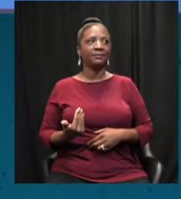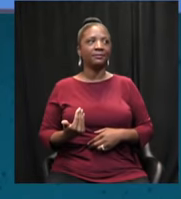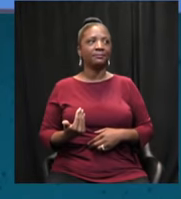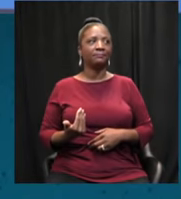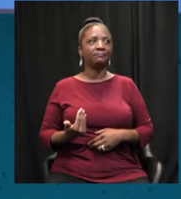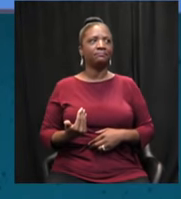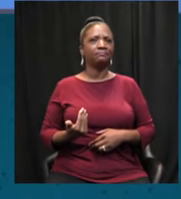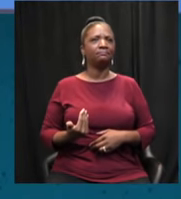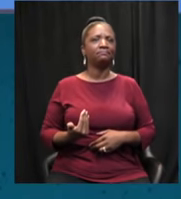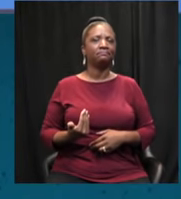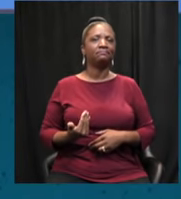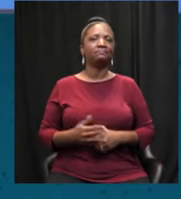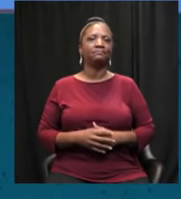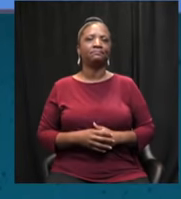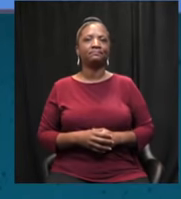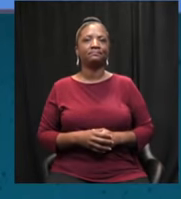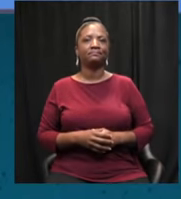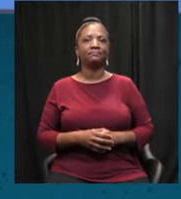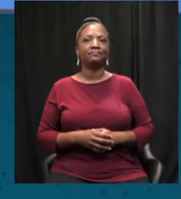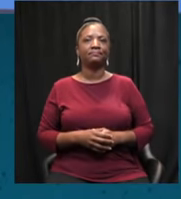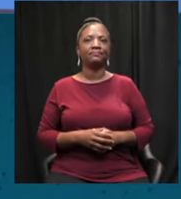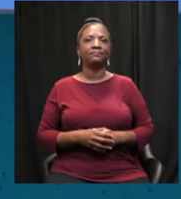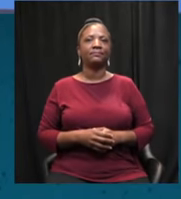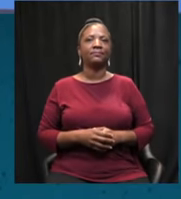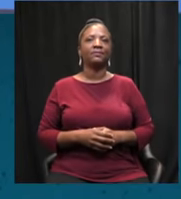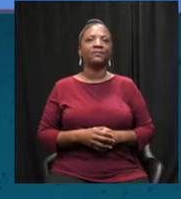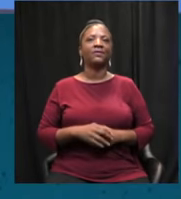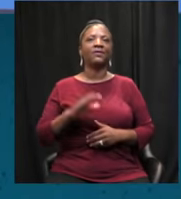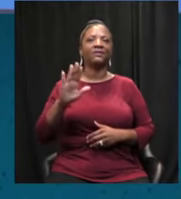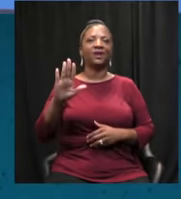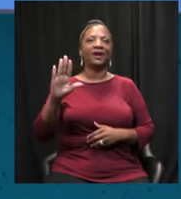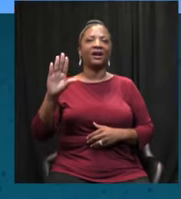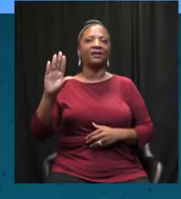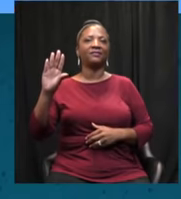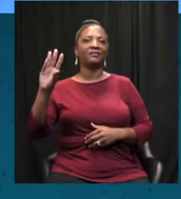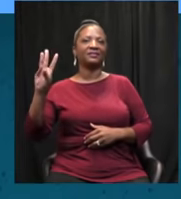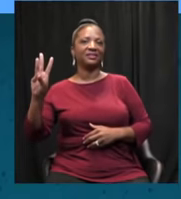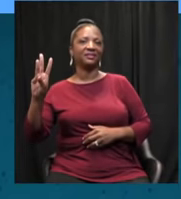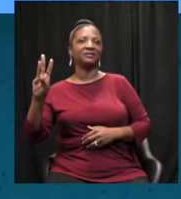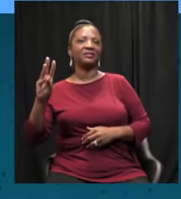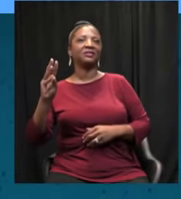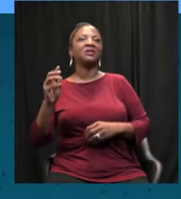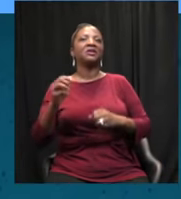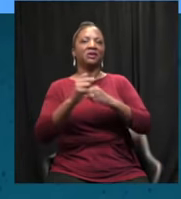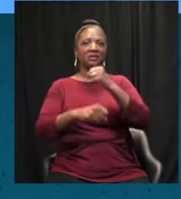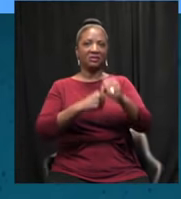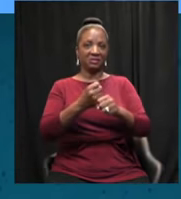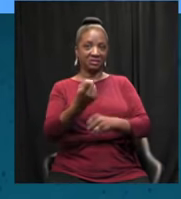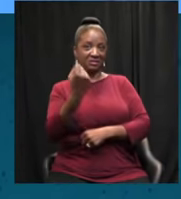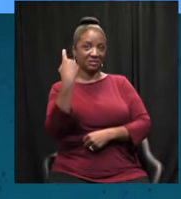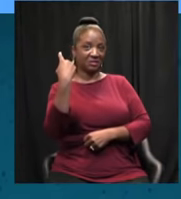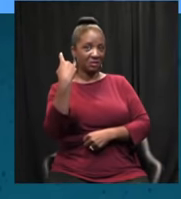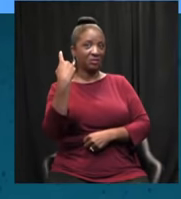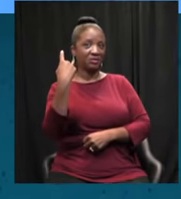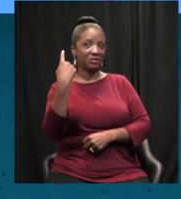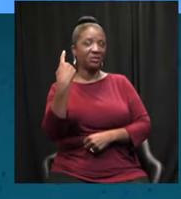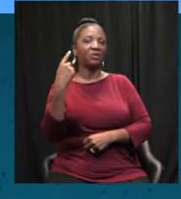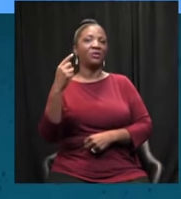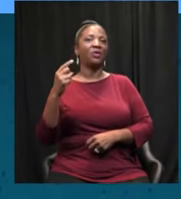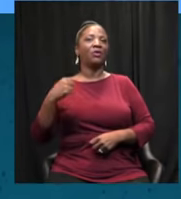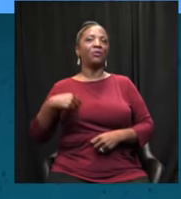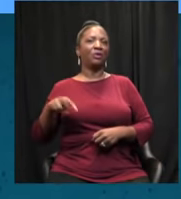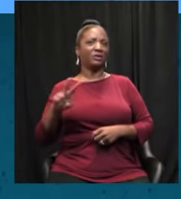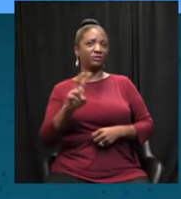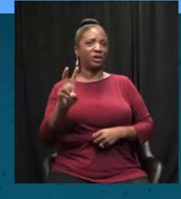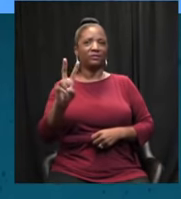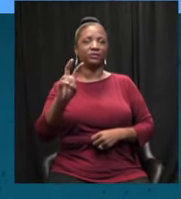I? About 5 or 6 years ago, we took a group from the church to Israel, and while in Israel,